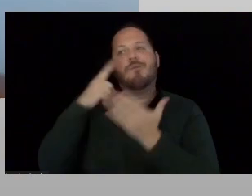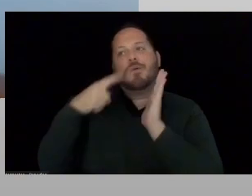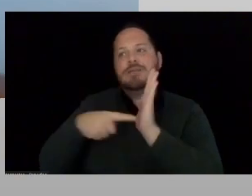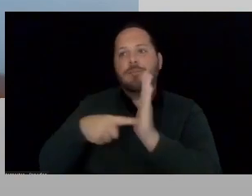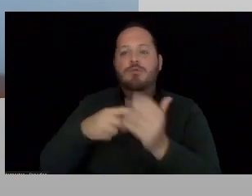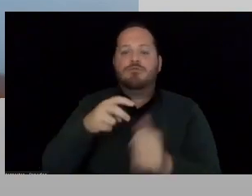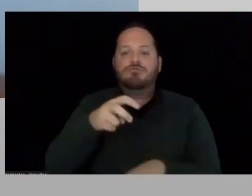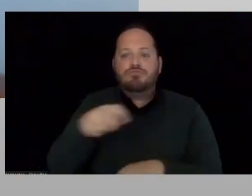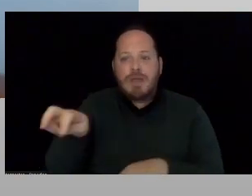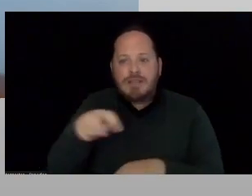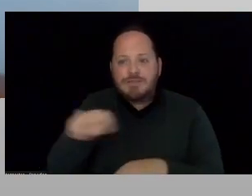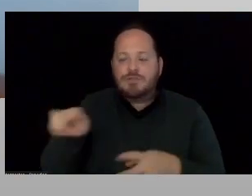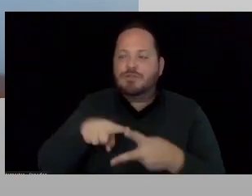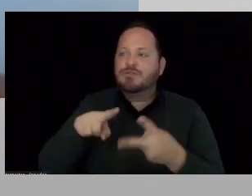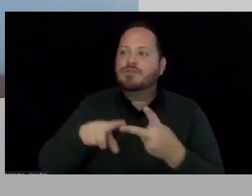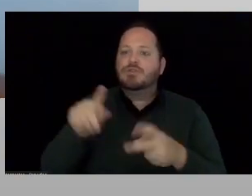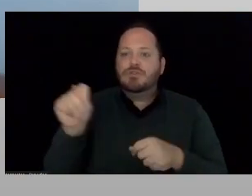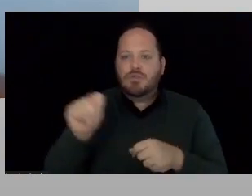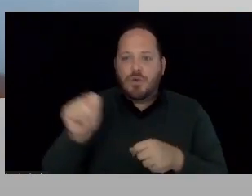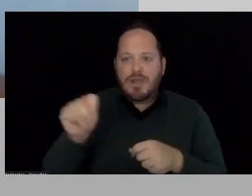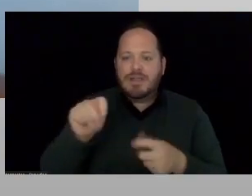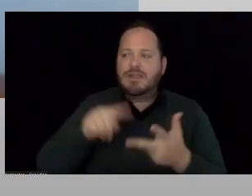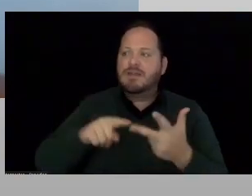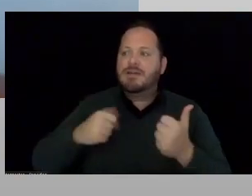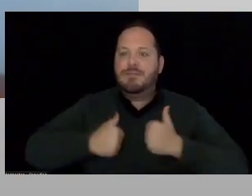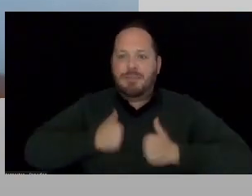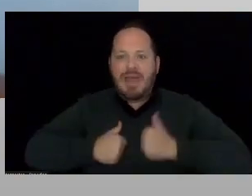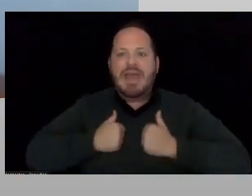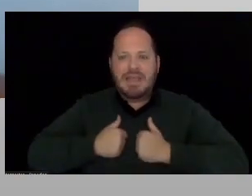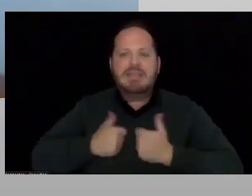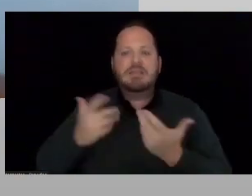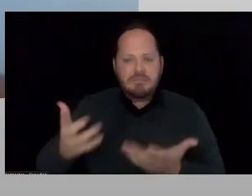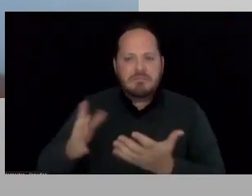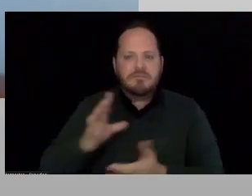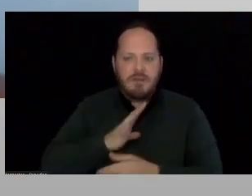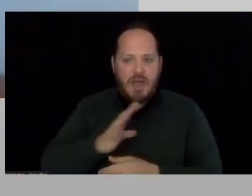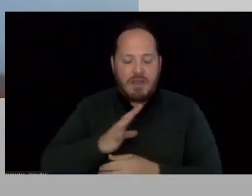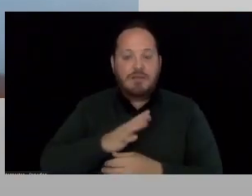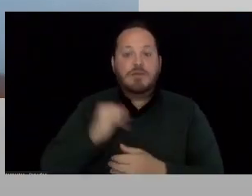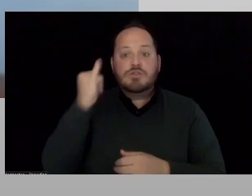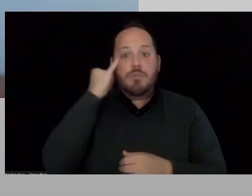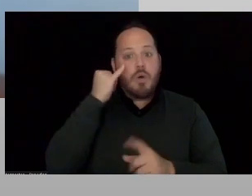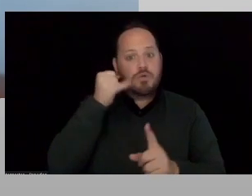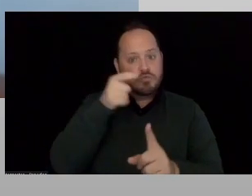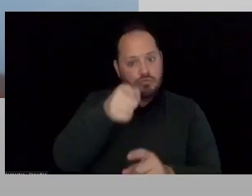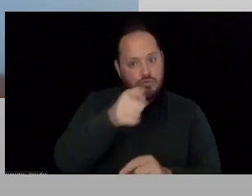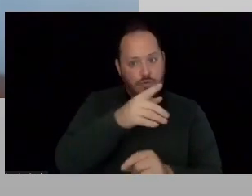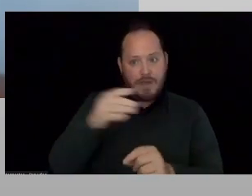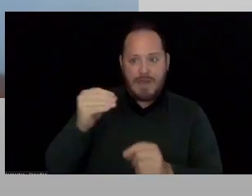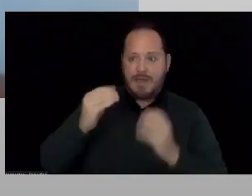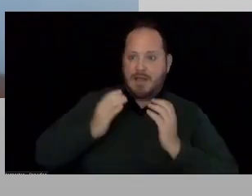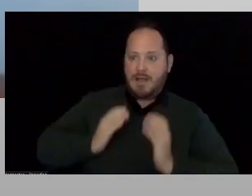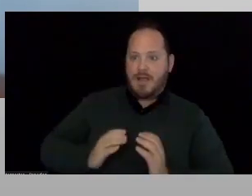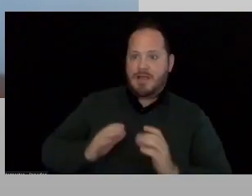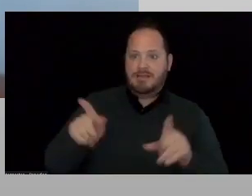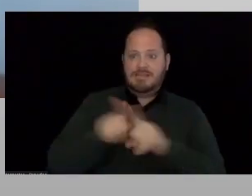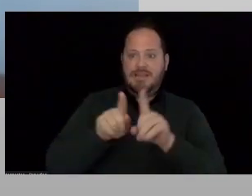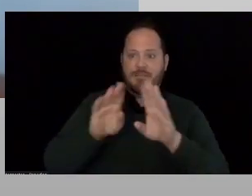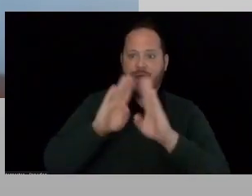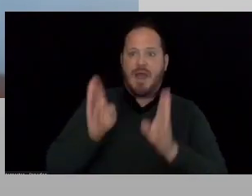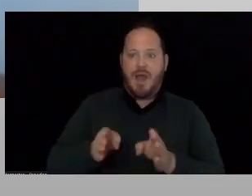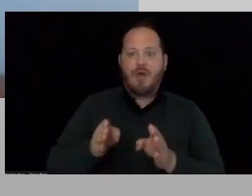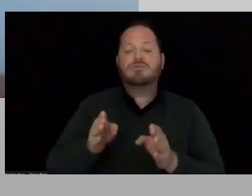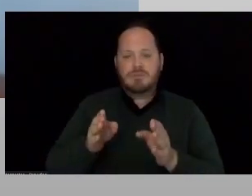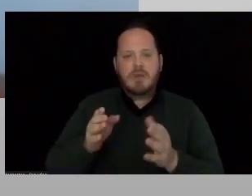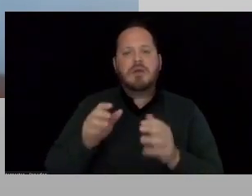toileting or bathing a client. And if you and your client live in the same house, all services can be provided in person, but